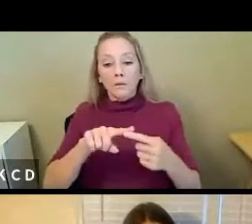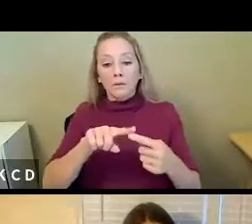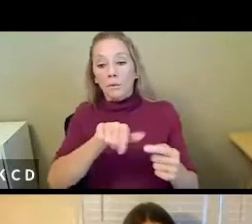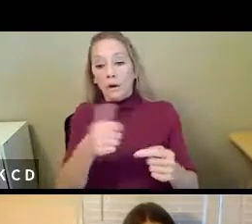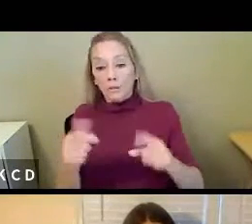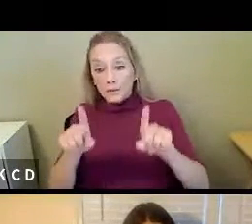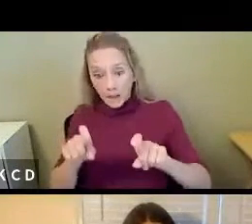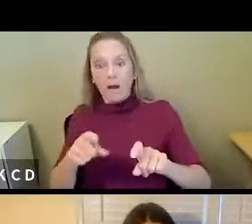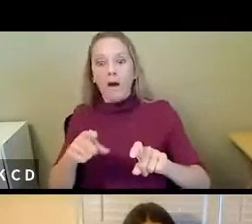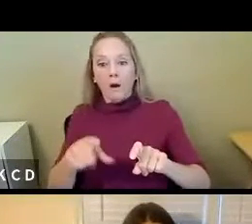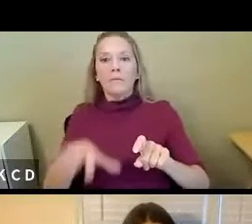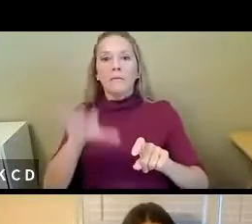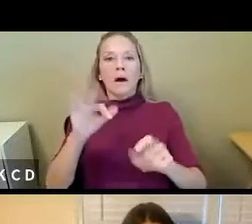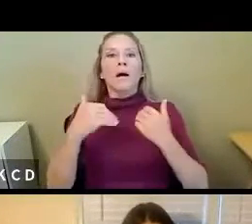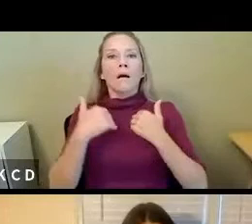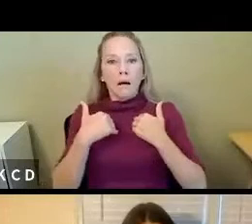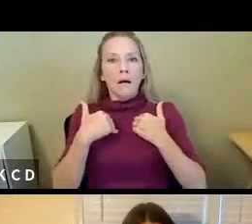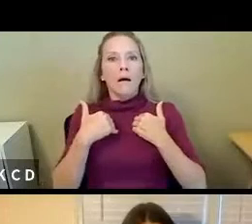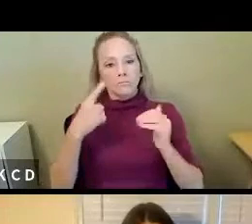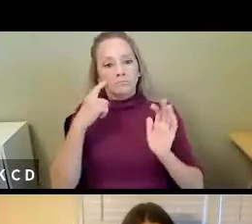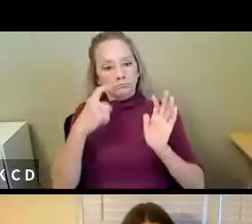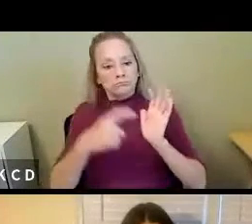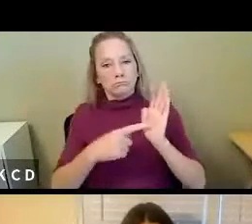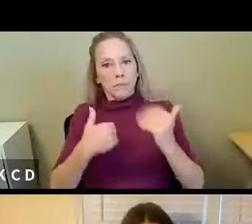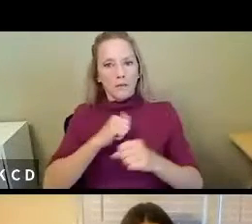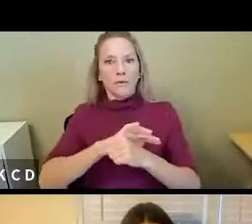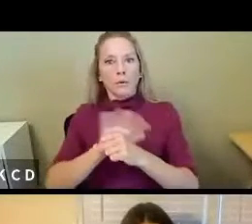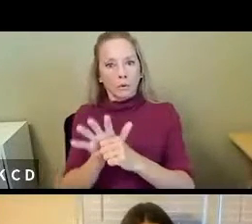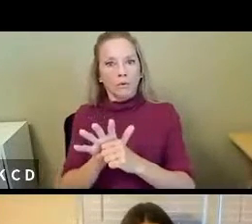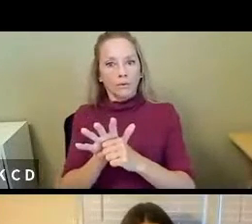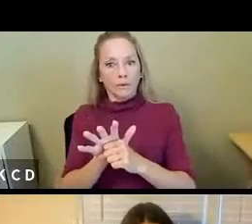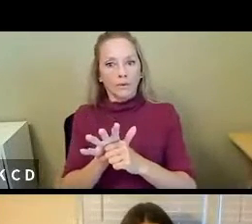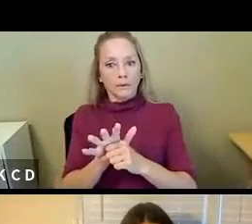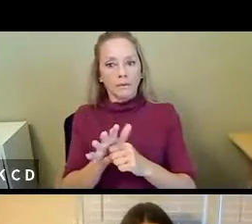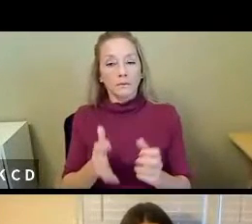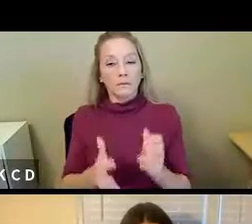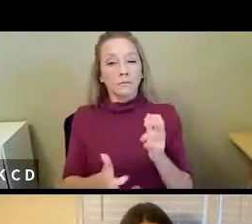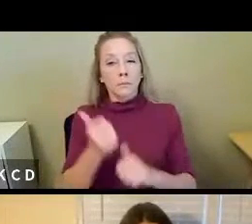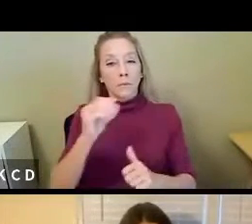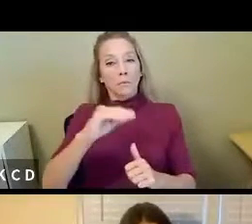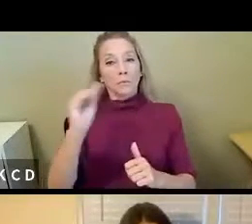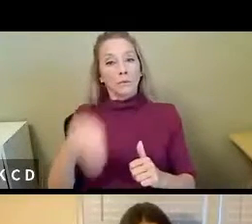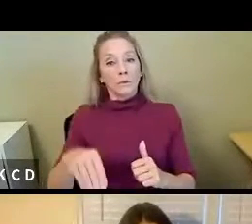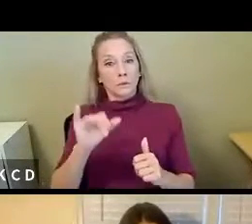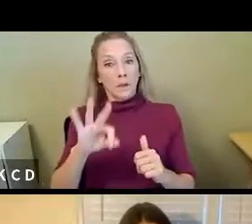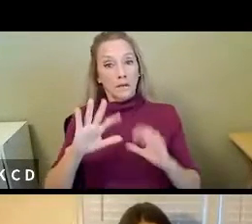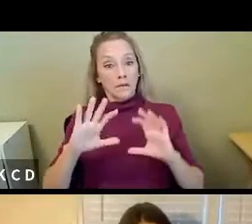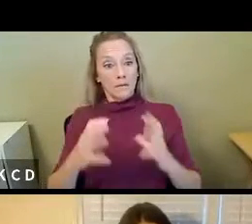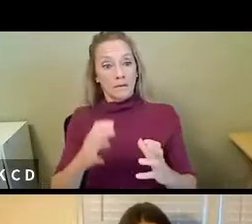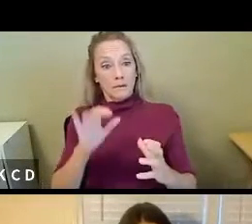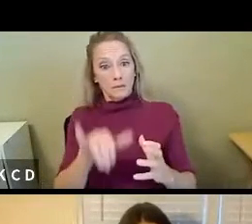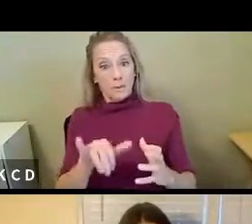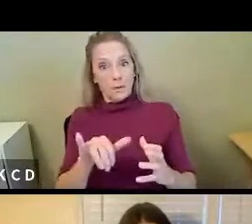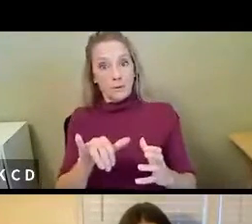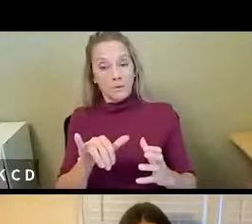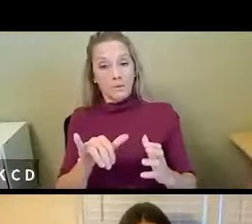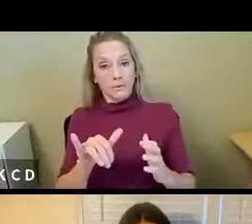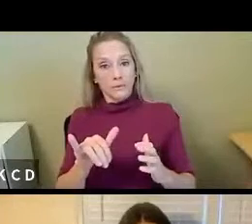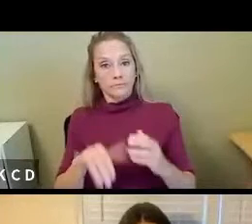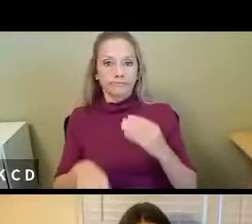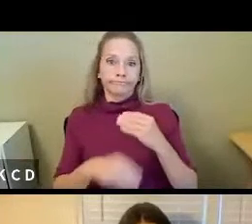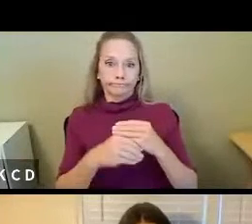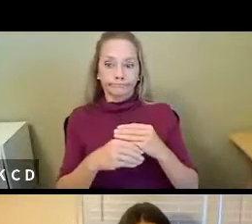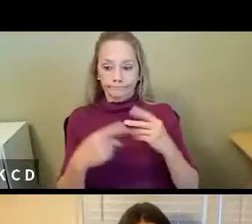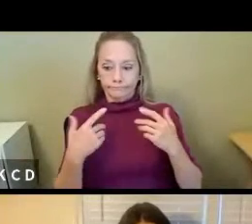COVID-19? And in that review, the vast majority of those had pneumonia. So